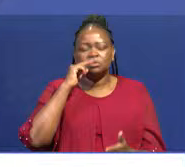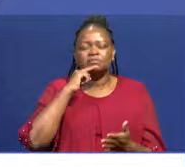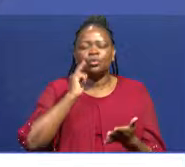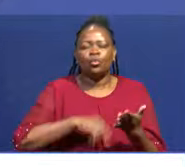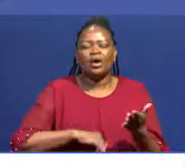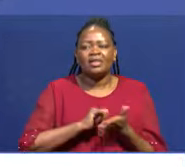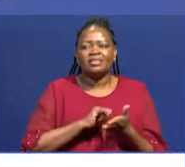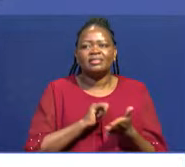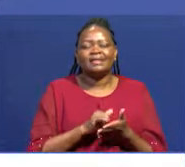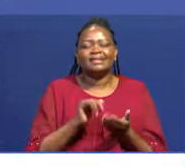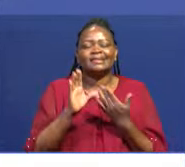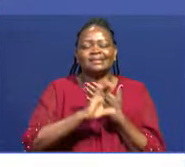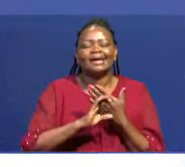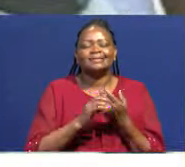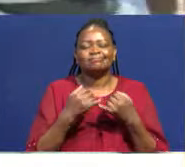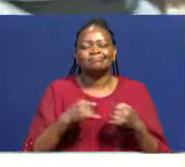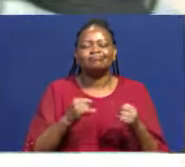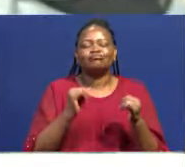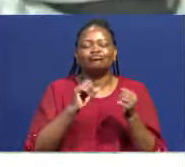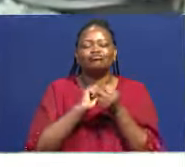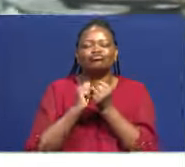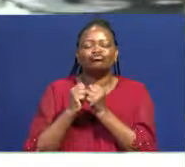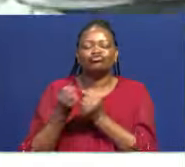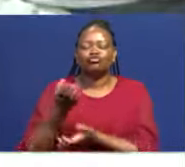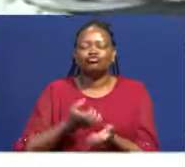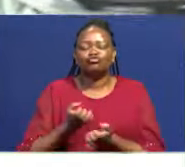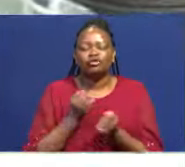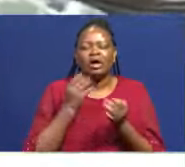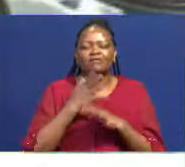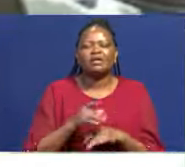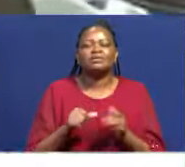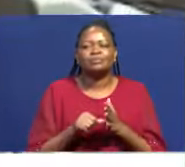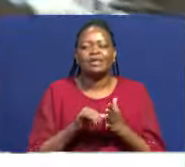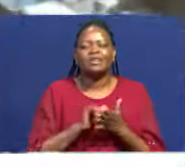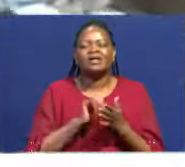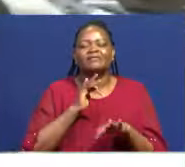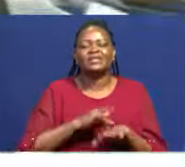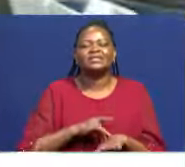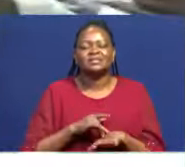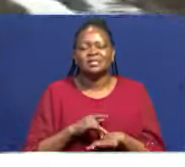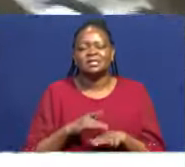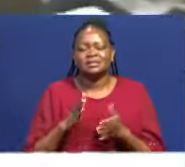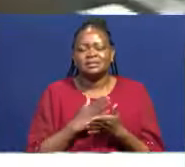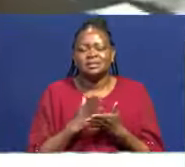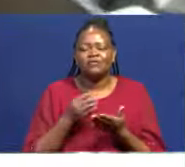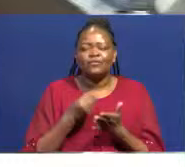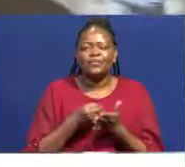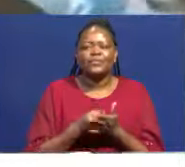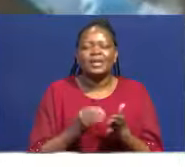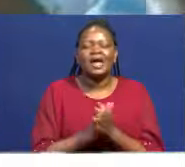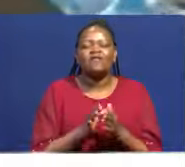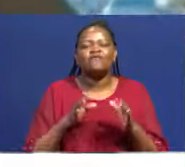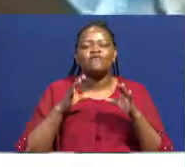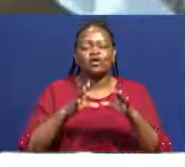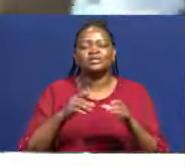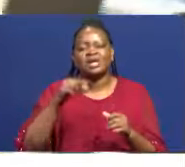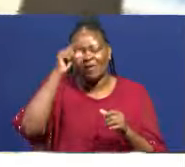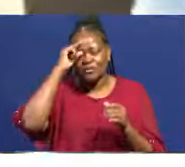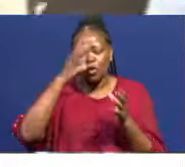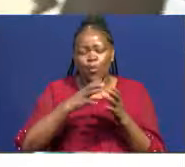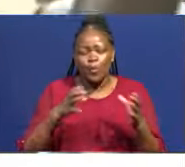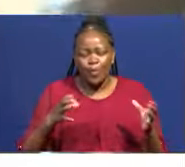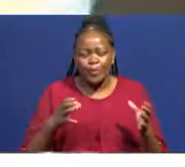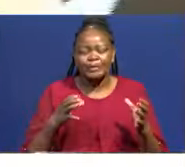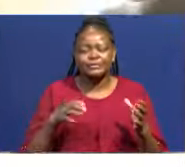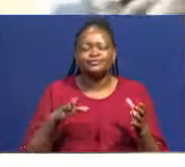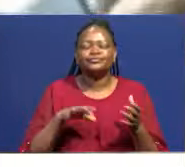hiyo inatekeleza marekebisho ya kiuchumi baada ya msukosuko uliadhiri sekta ya fedha na kulazimu serikali kupanua